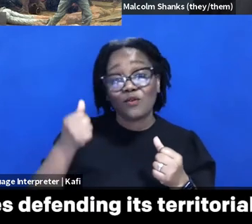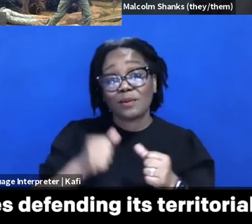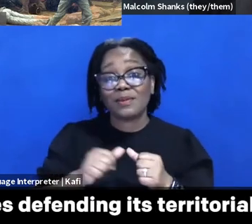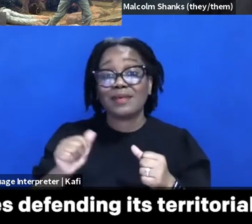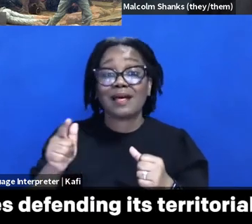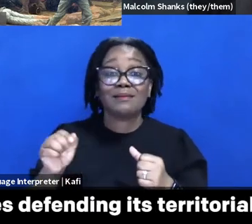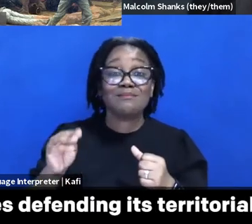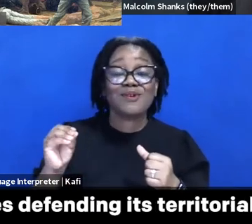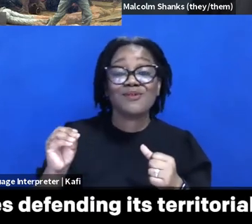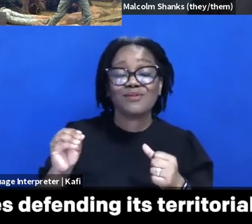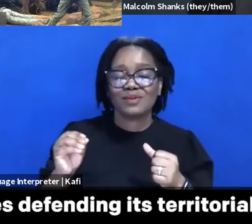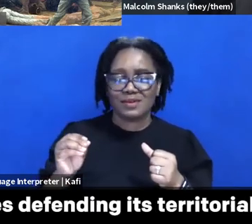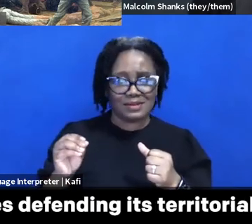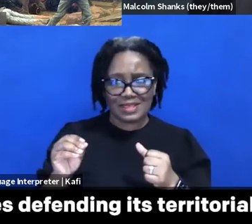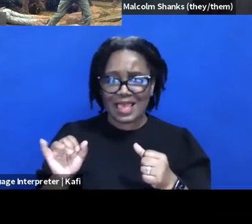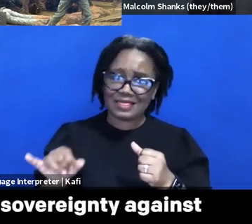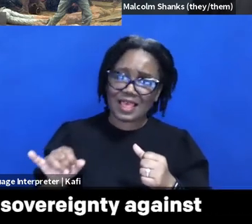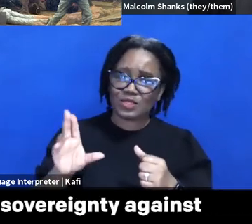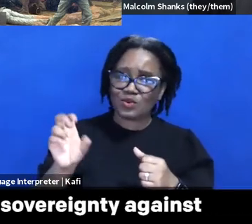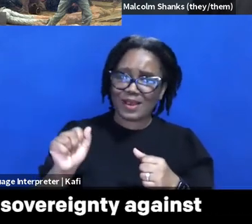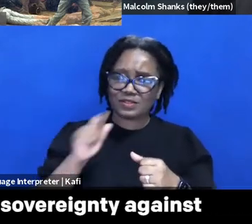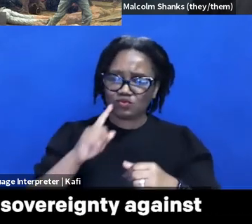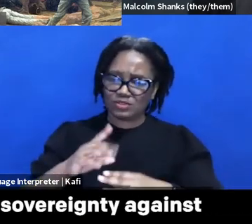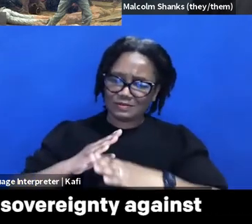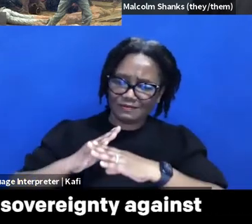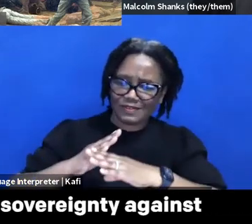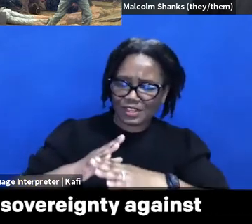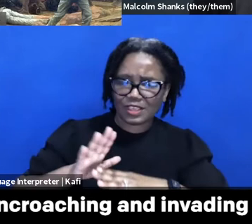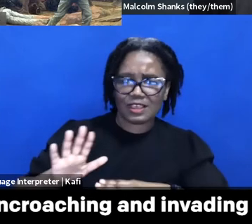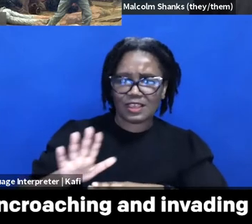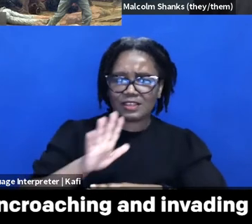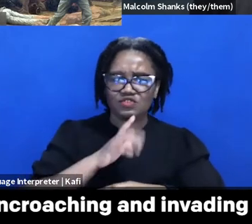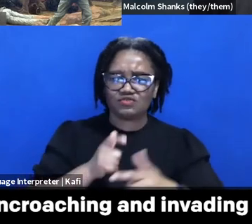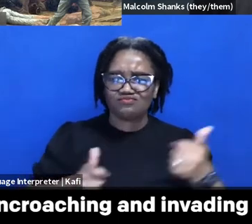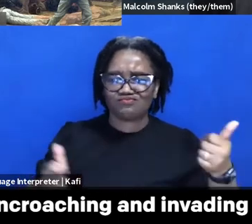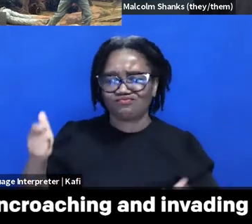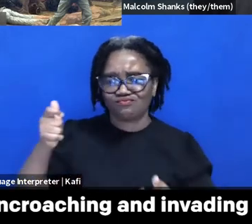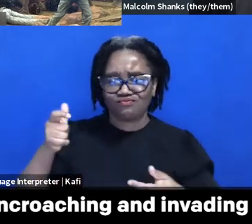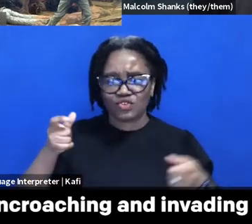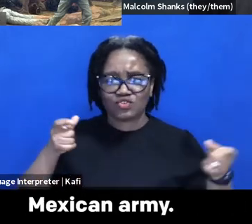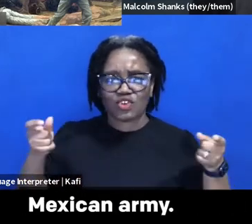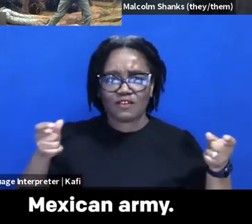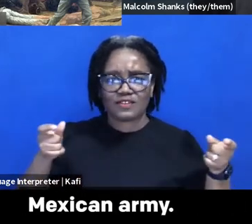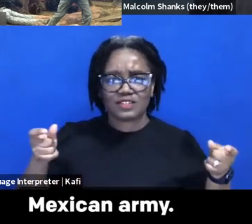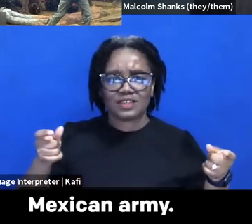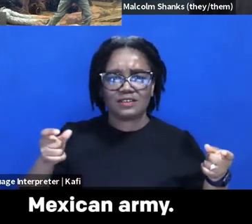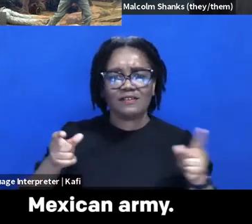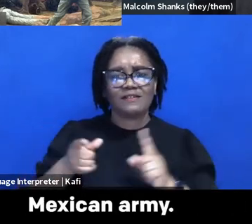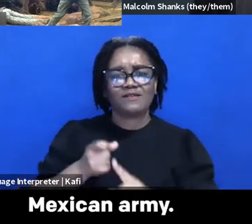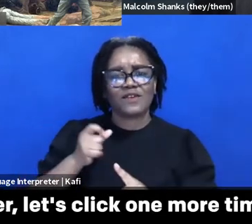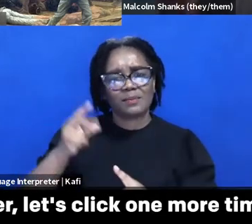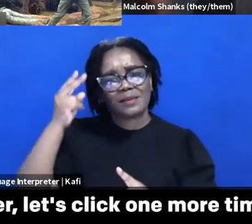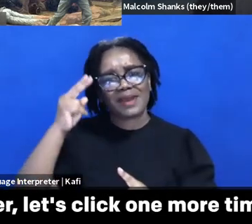United States defending its territorial sovereignty against an encroaching and invading Mexican